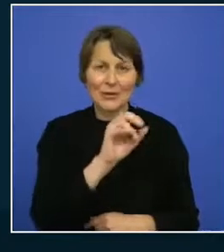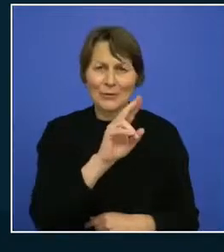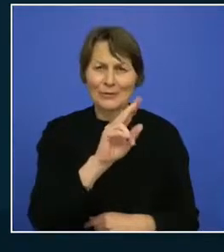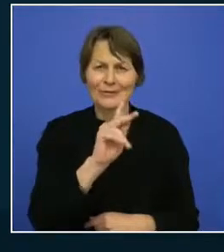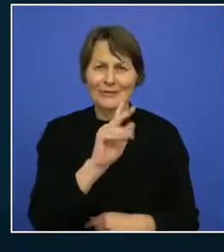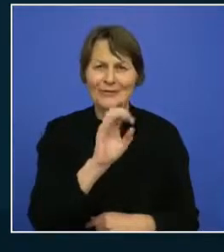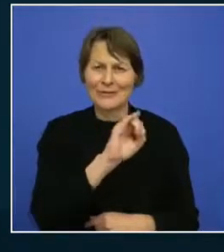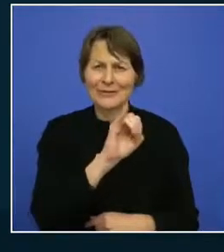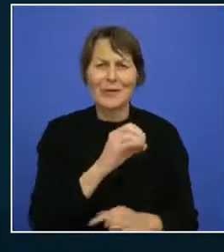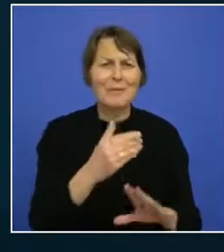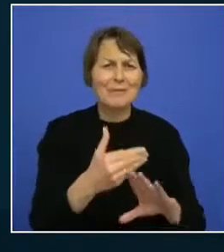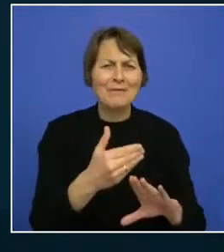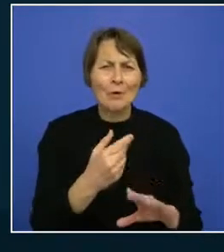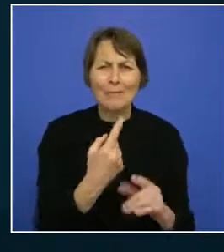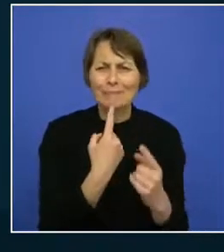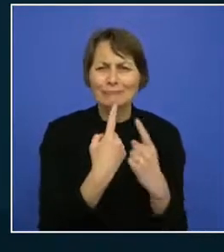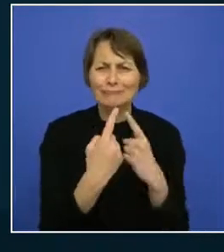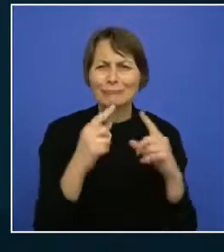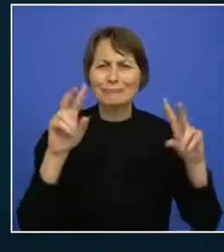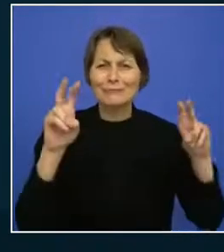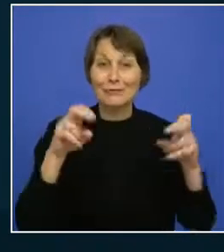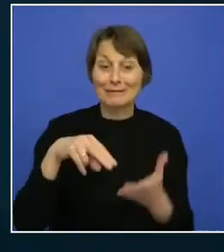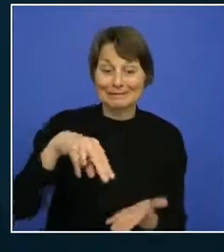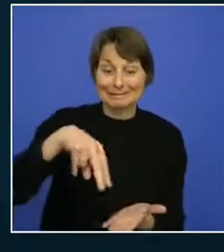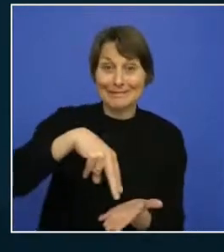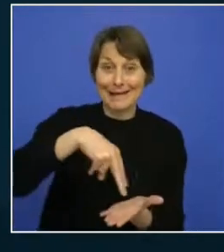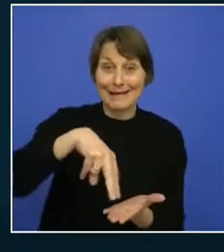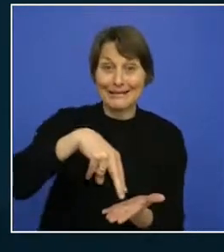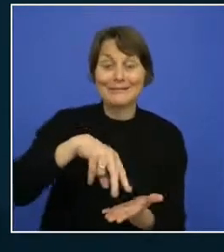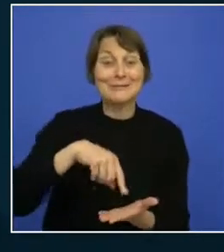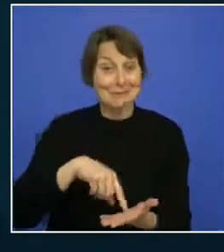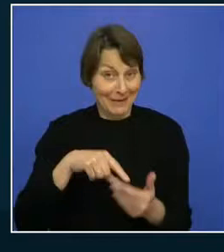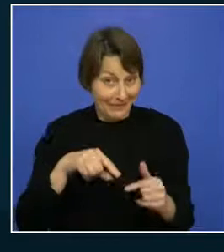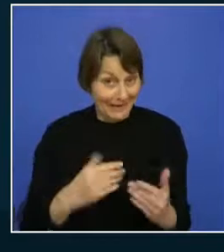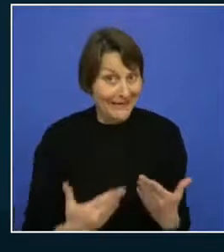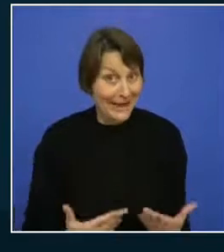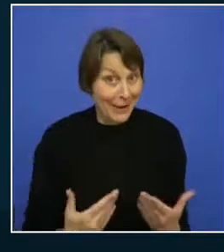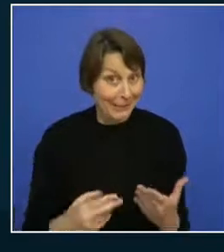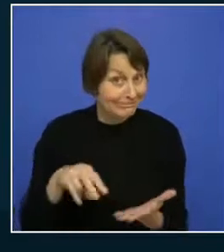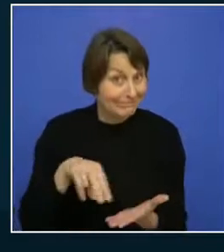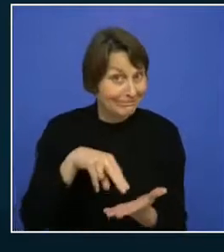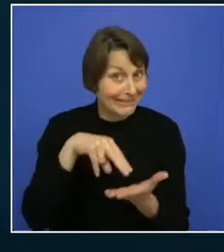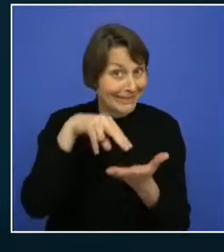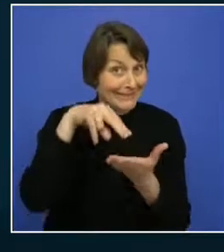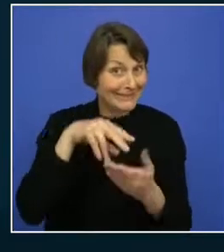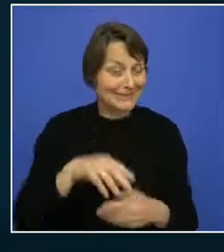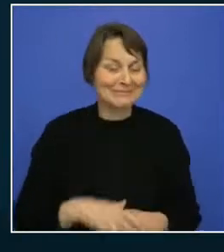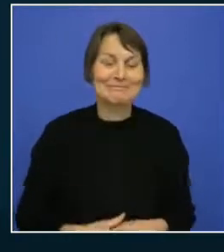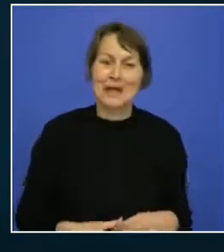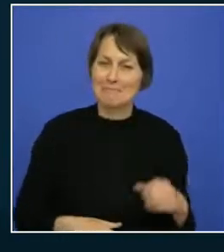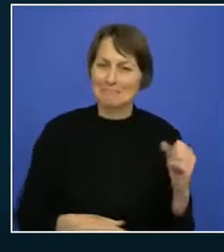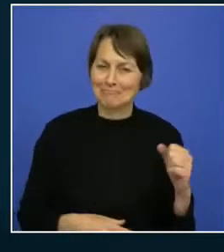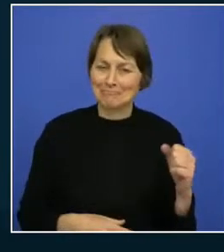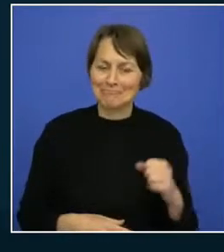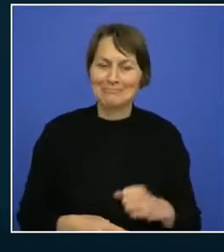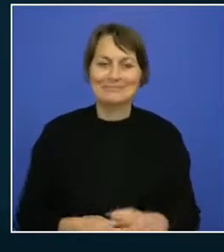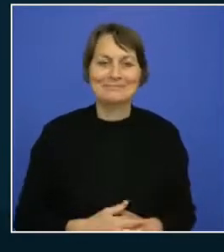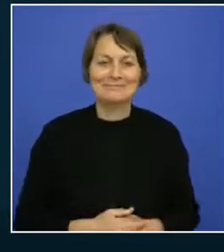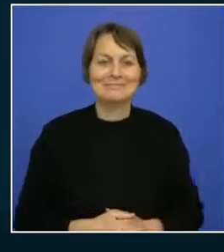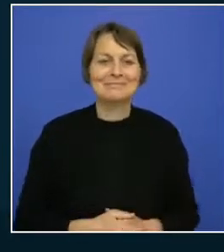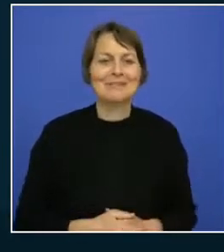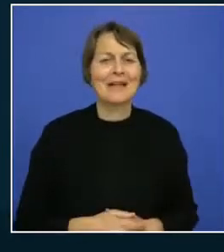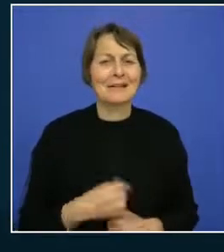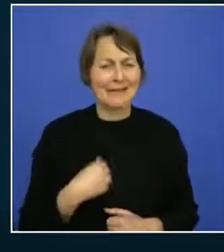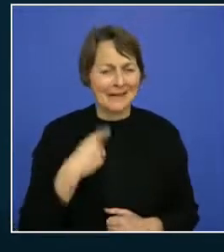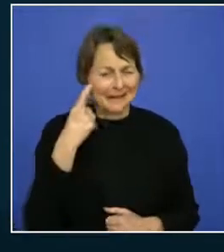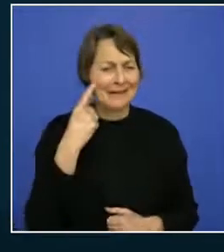discussed earlier might just need to happen. Yeah. We should definitely rehearse